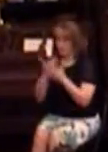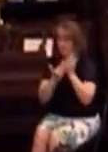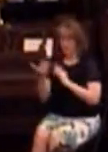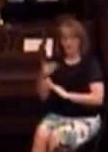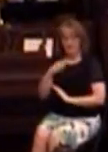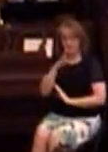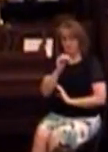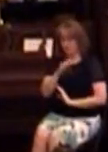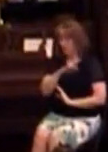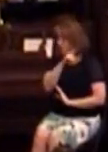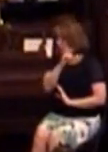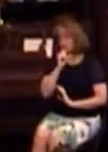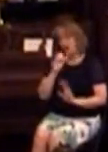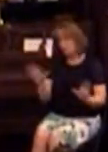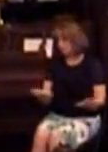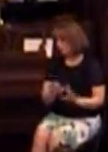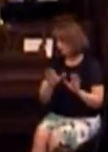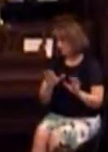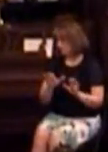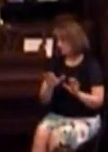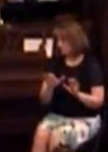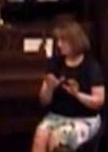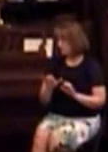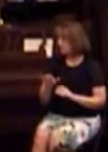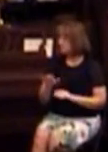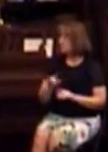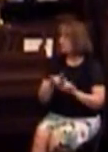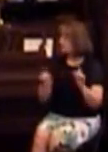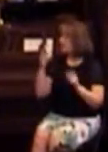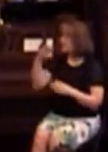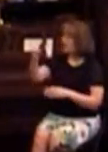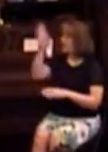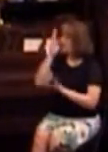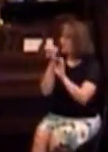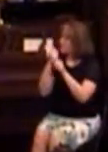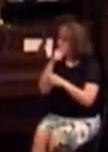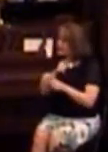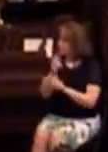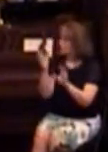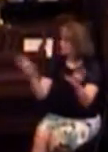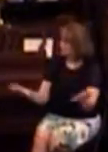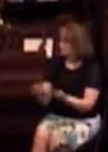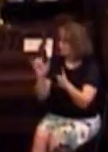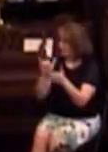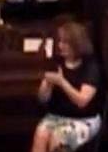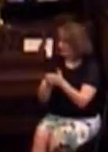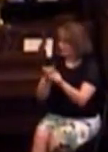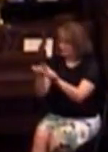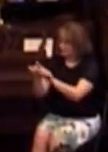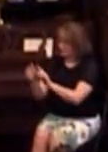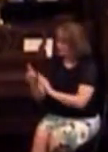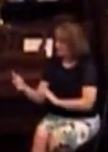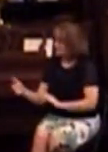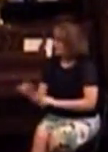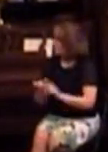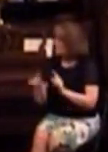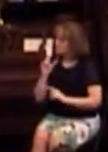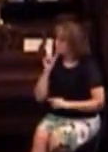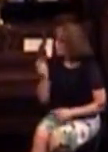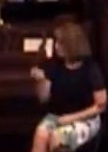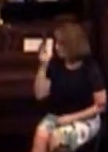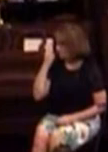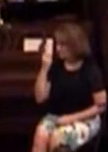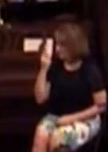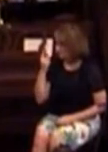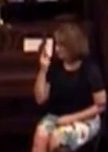God created you to do, and you don't have a clue what that means. And that's because you're blind. You see what